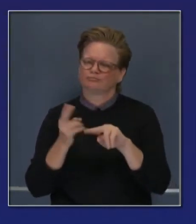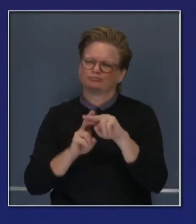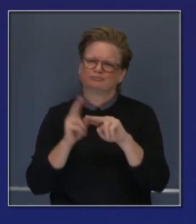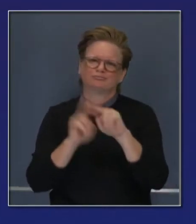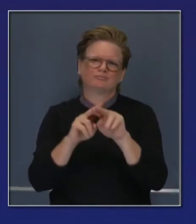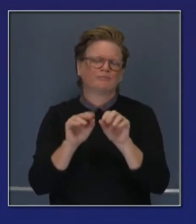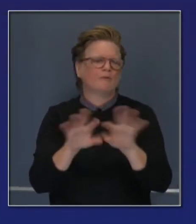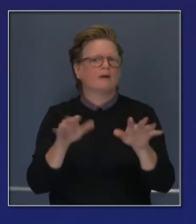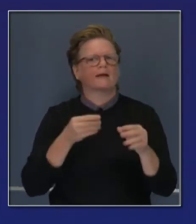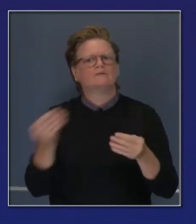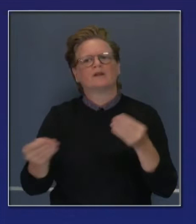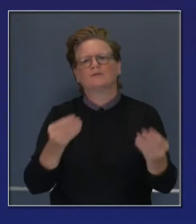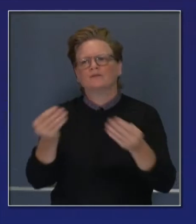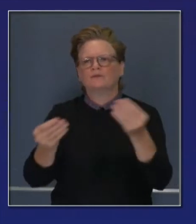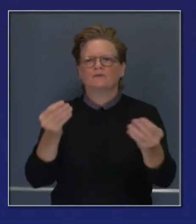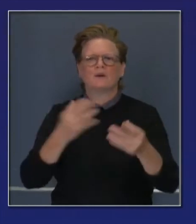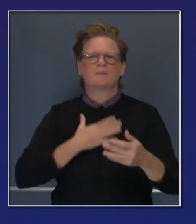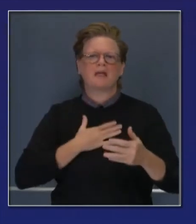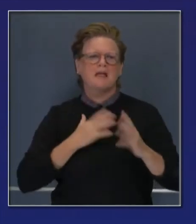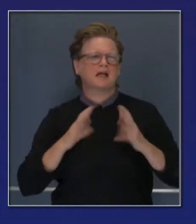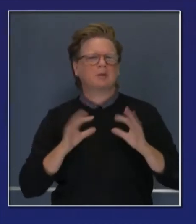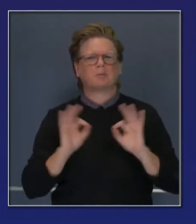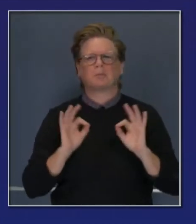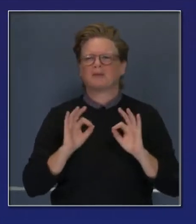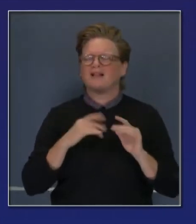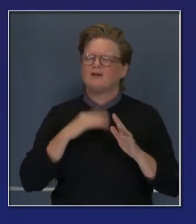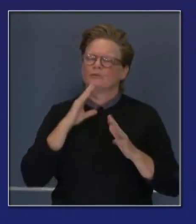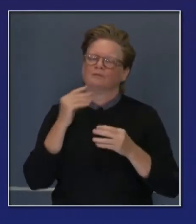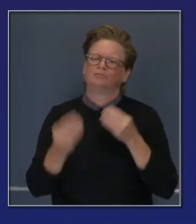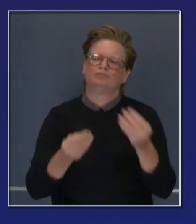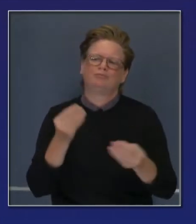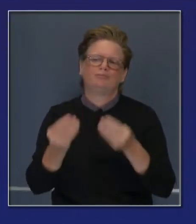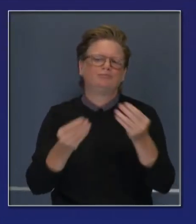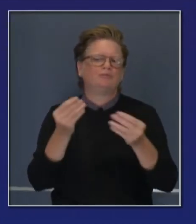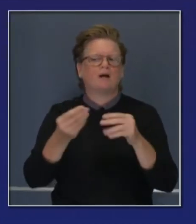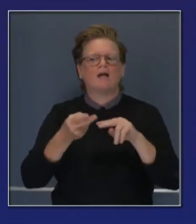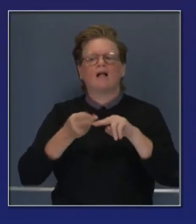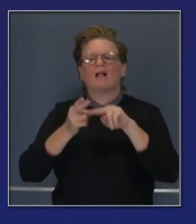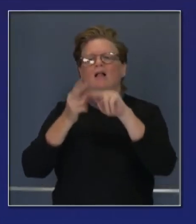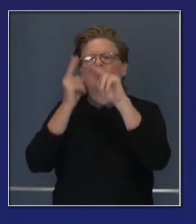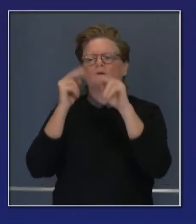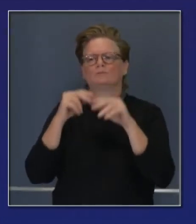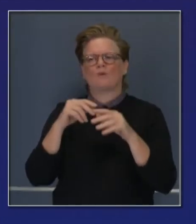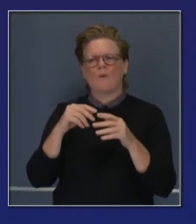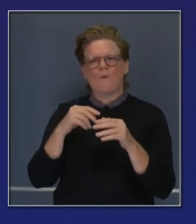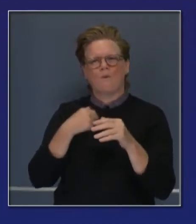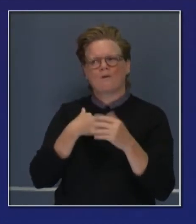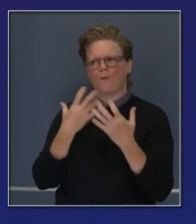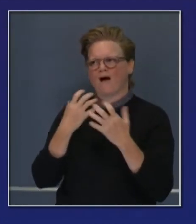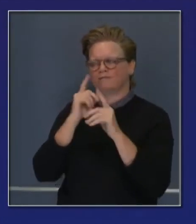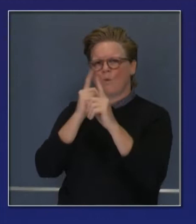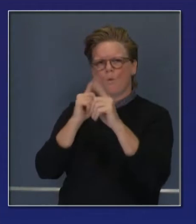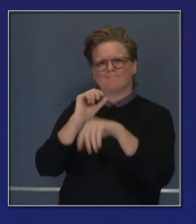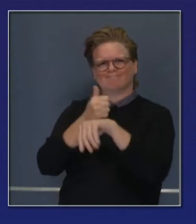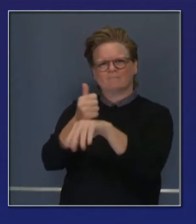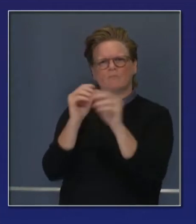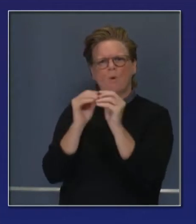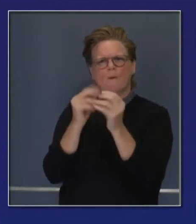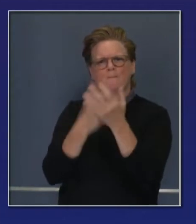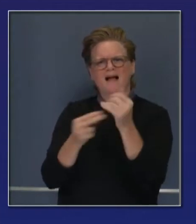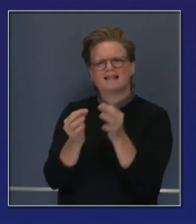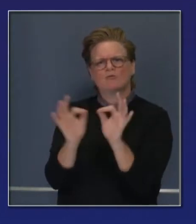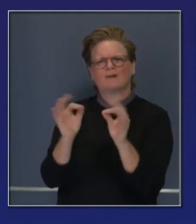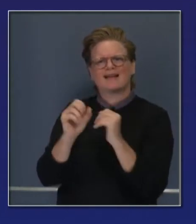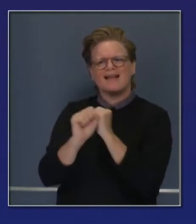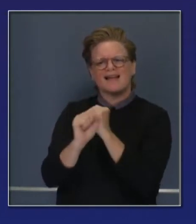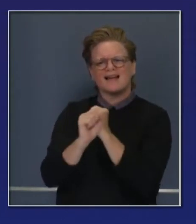space, more bilingual ads, more PSAs, more outreach to individuals, as well